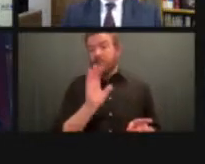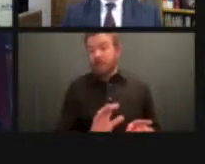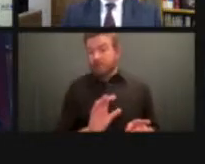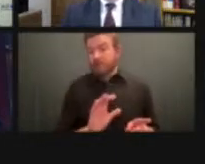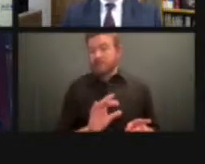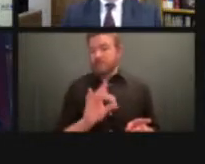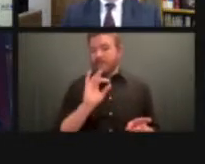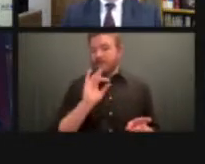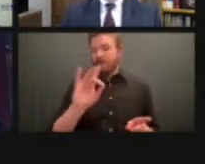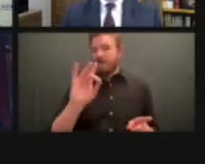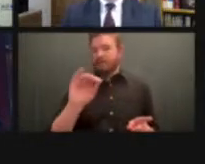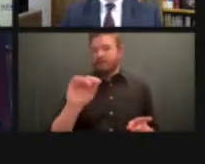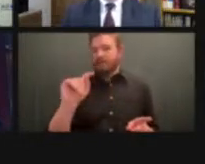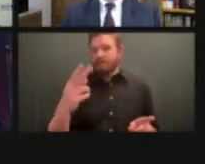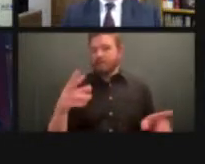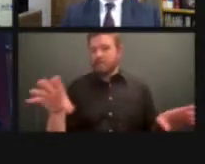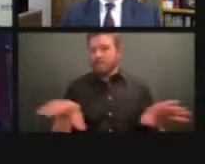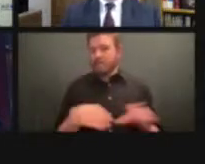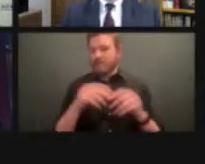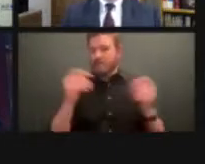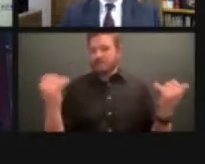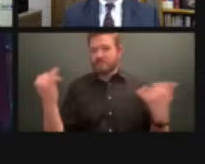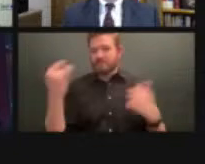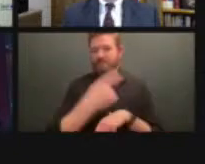3rd. Unbelievable.